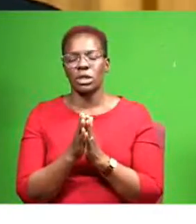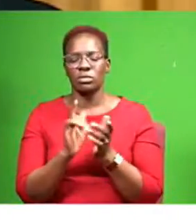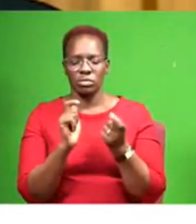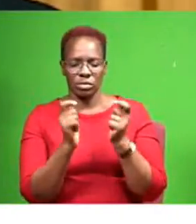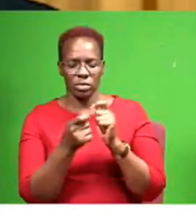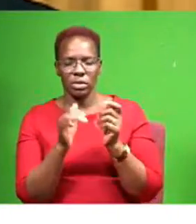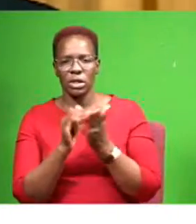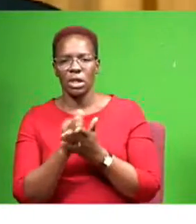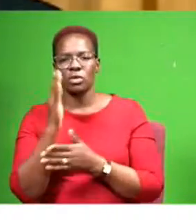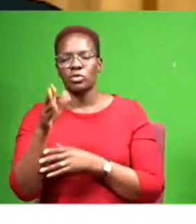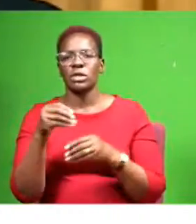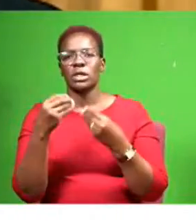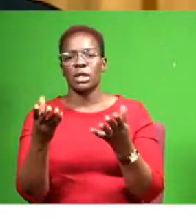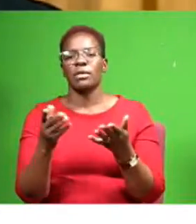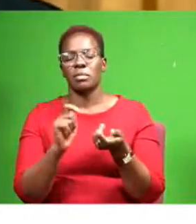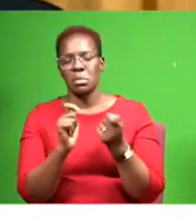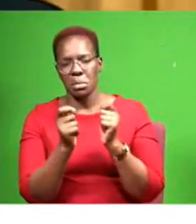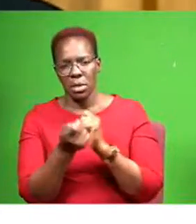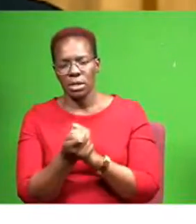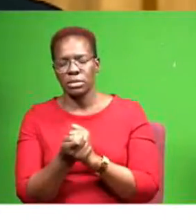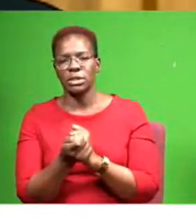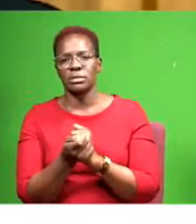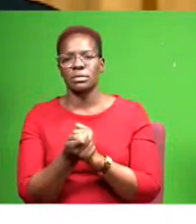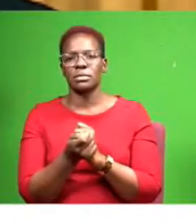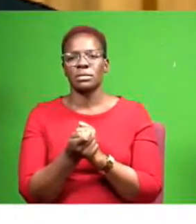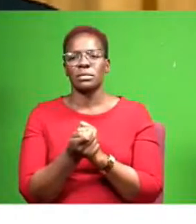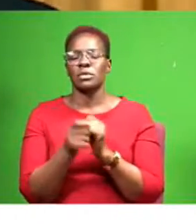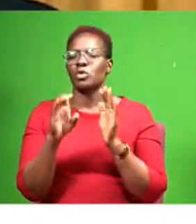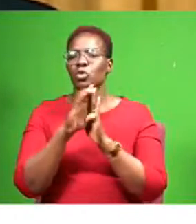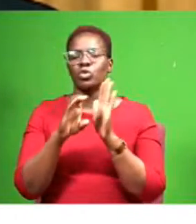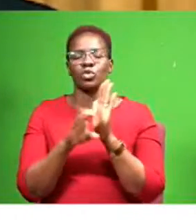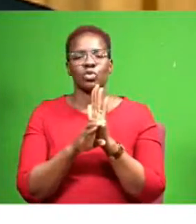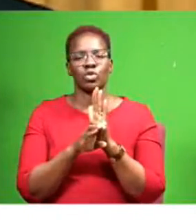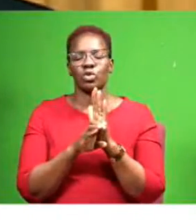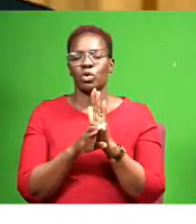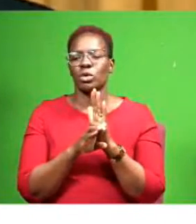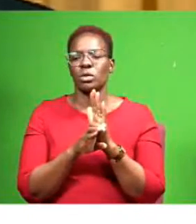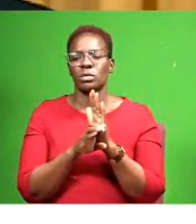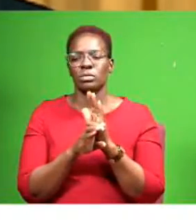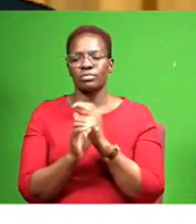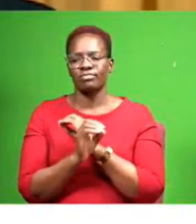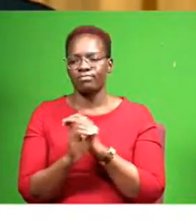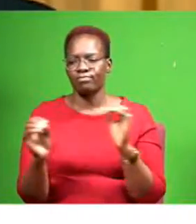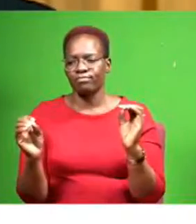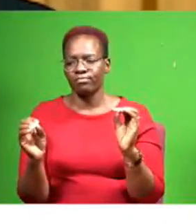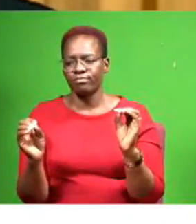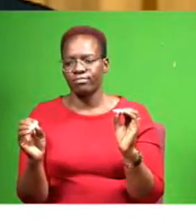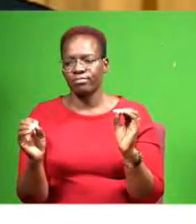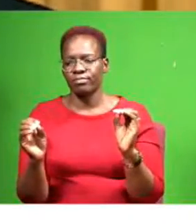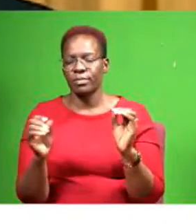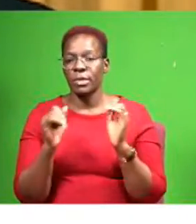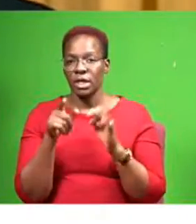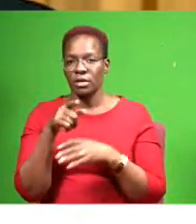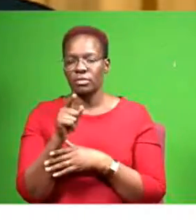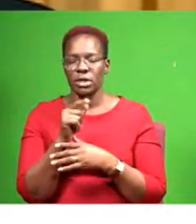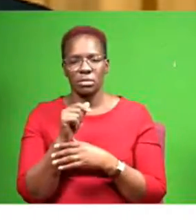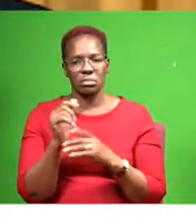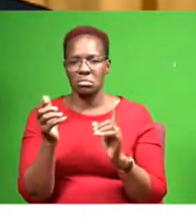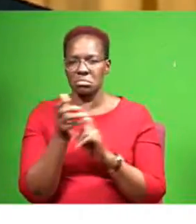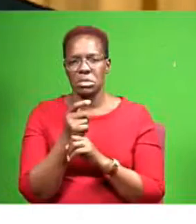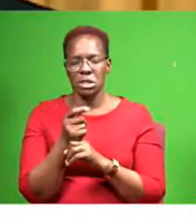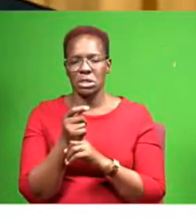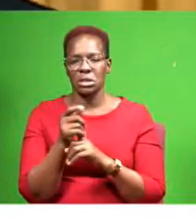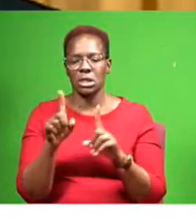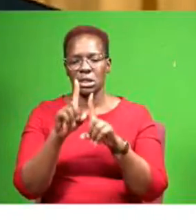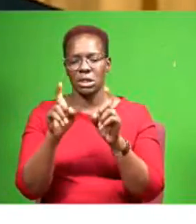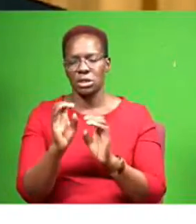would render an amendment an unconstitutional amendment if it does not meet the substantive